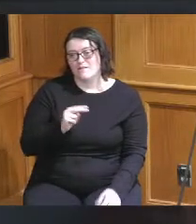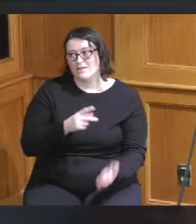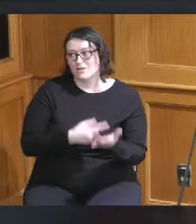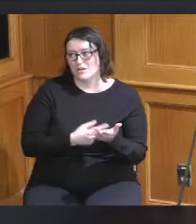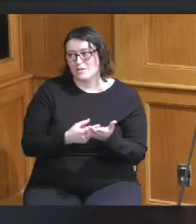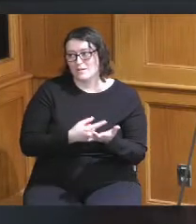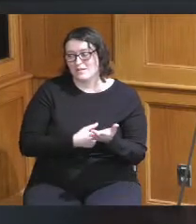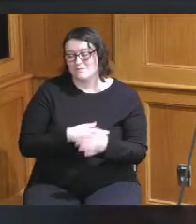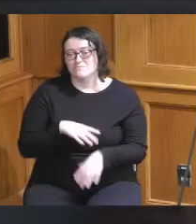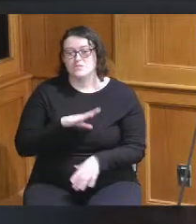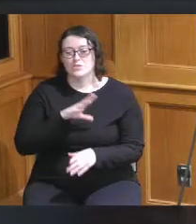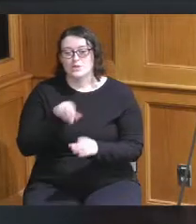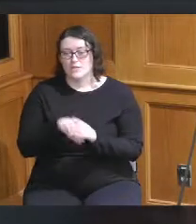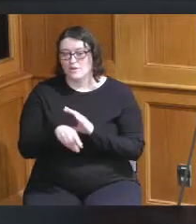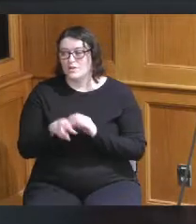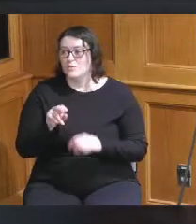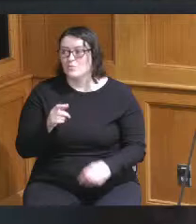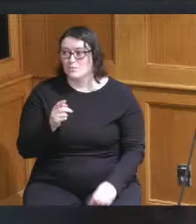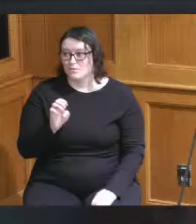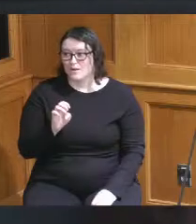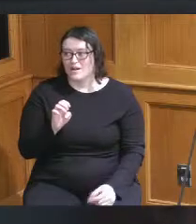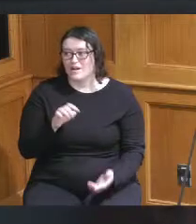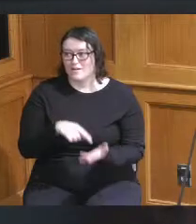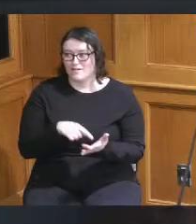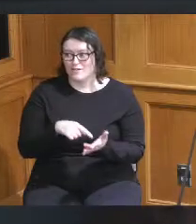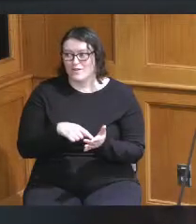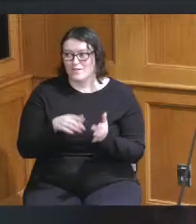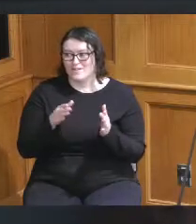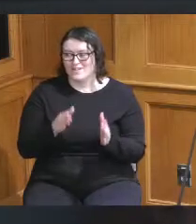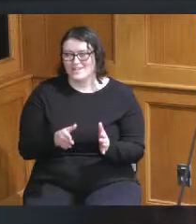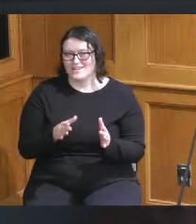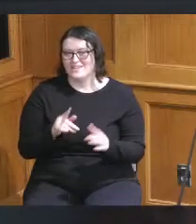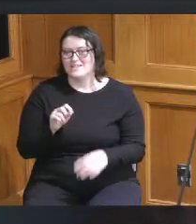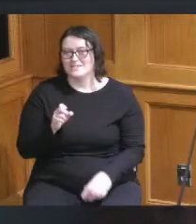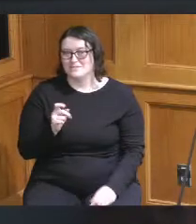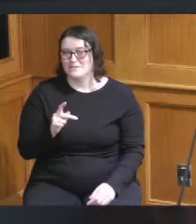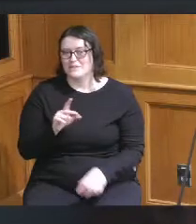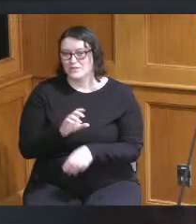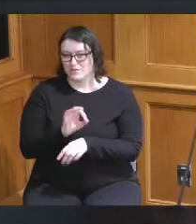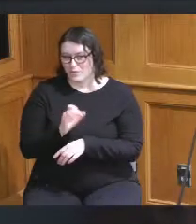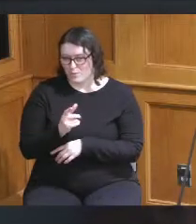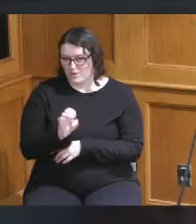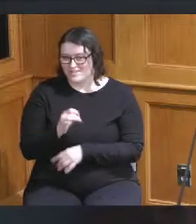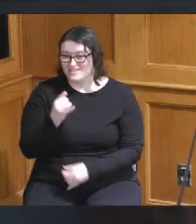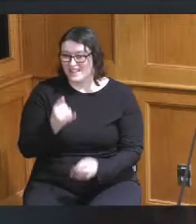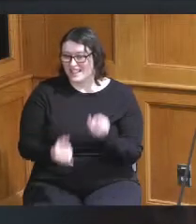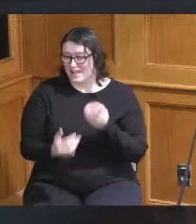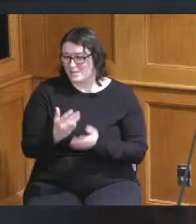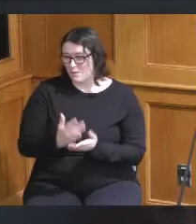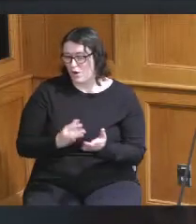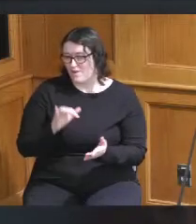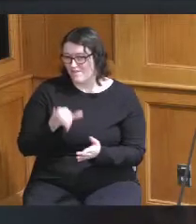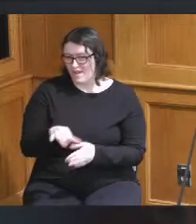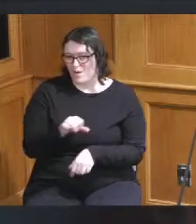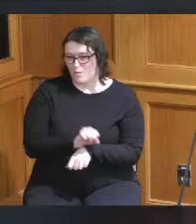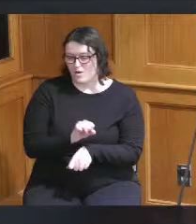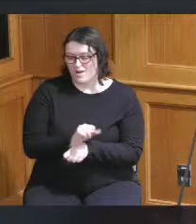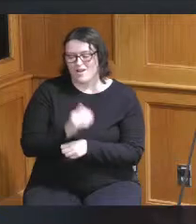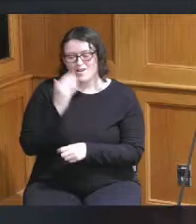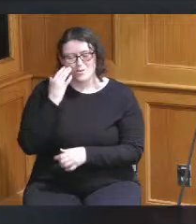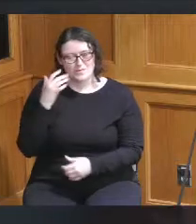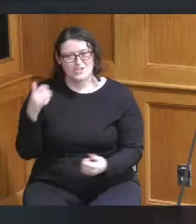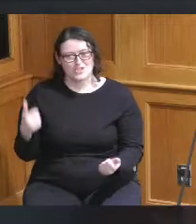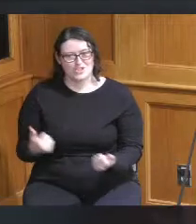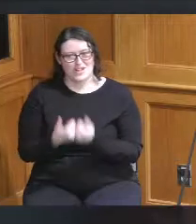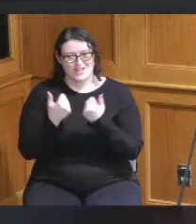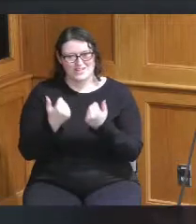Rate Affordability Task Force. It's the last piece of that task force work. I know it's been very challenging. I'm going to